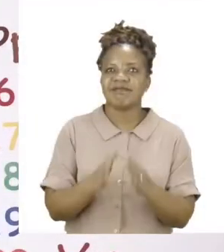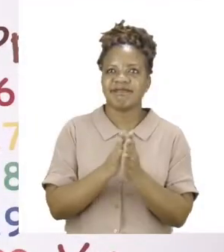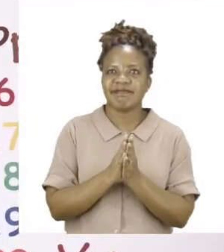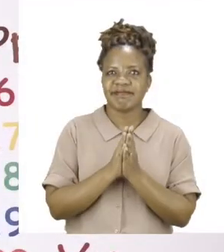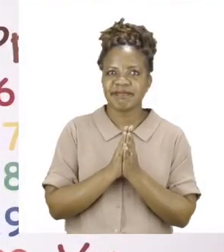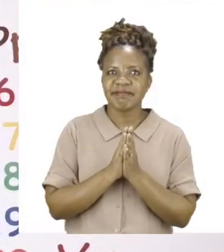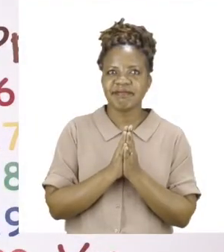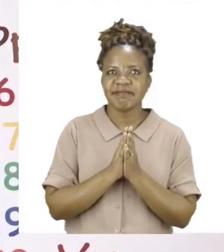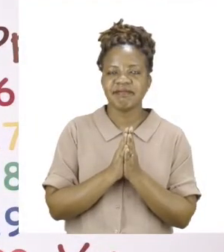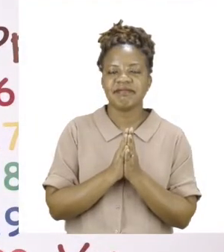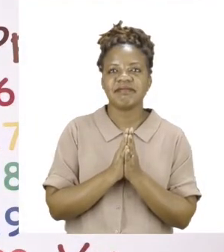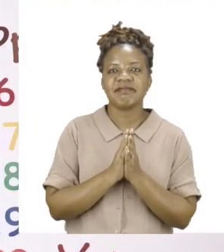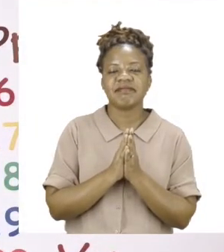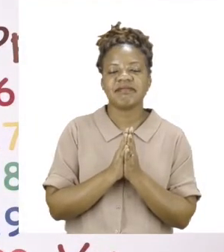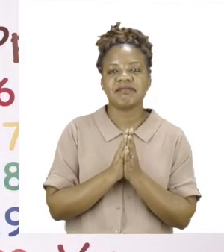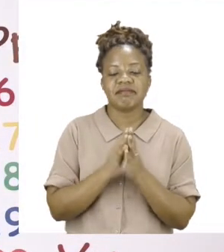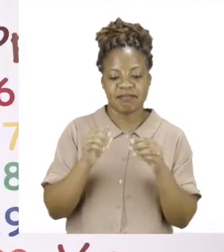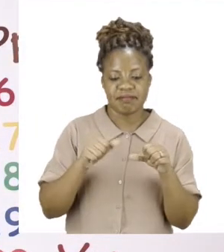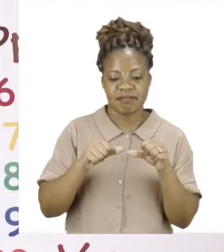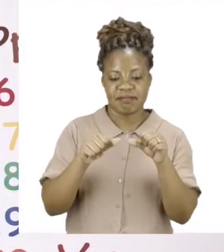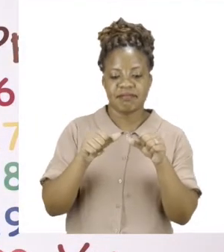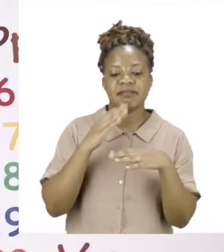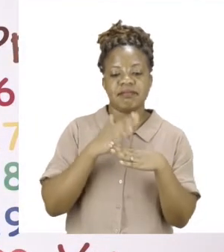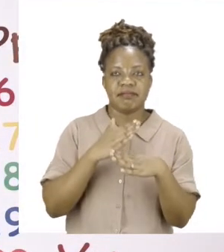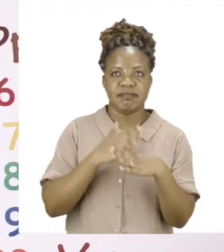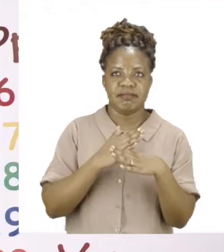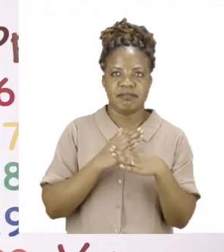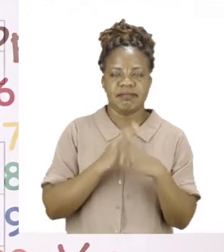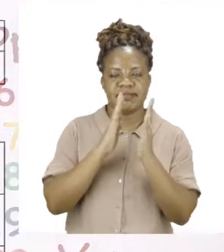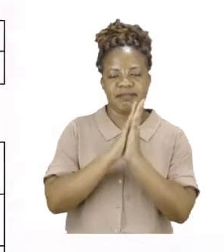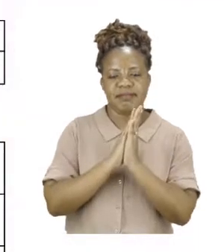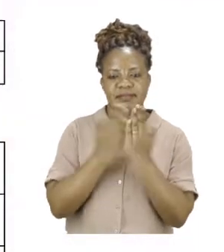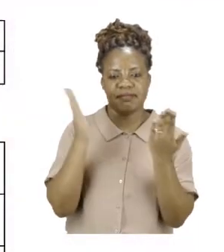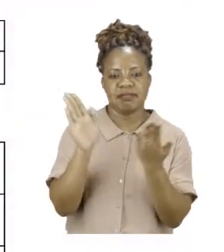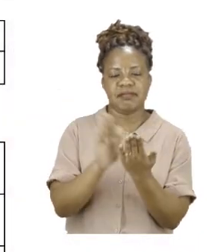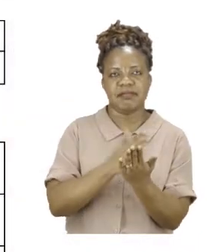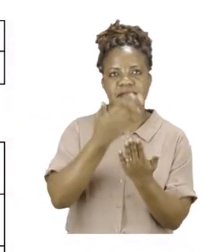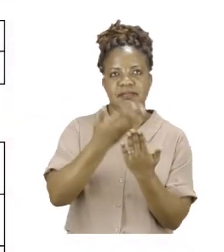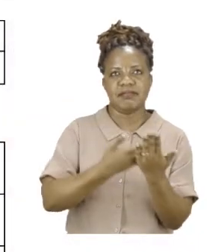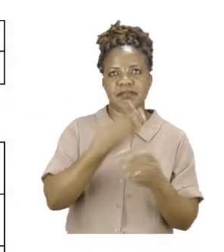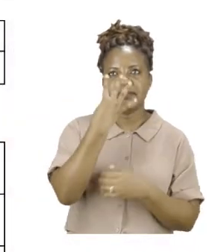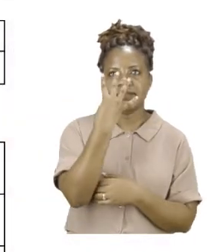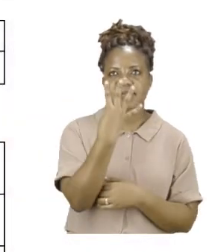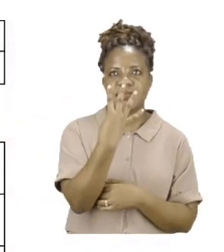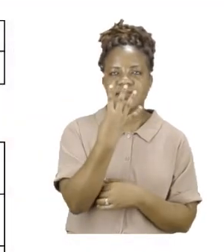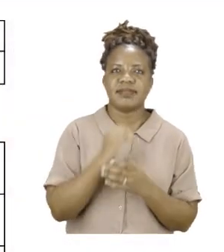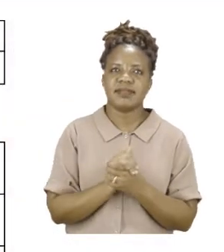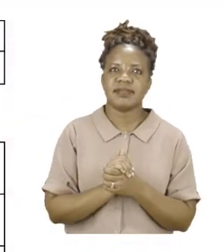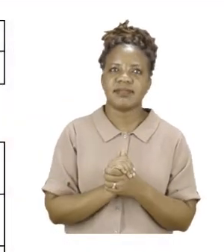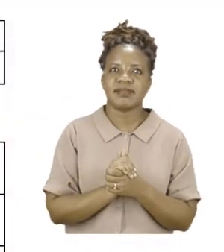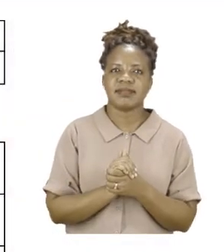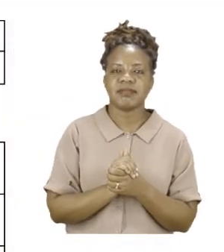For our next exercise now, boys and girls, let us turn to page 4. On page 4, we are going to be doing